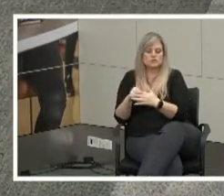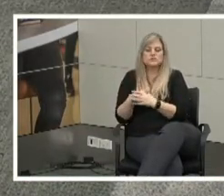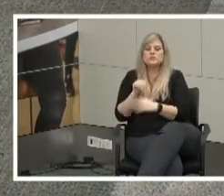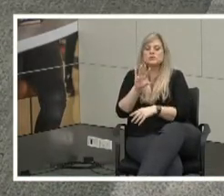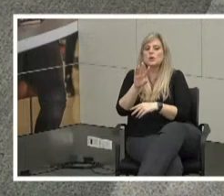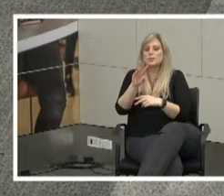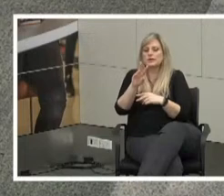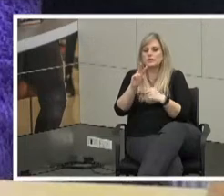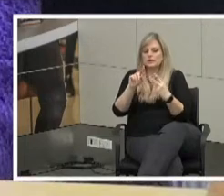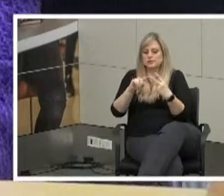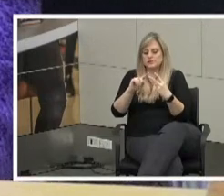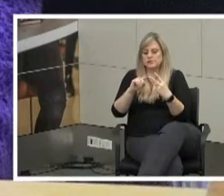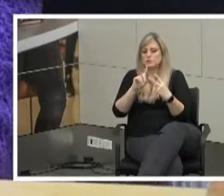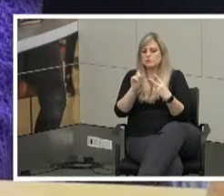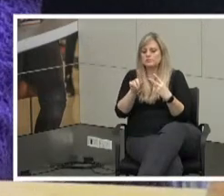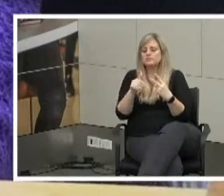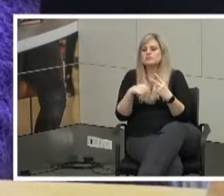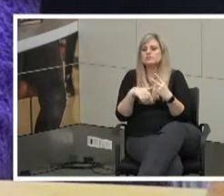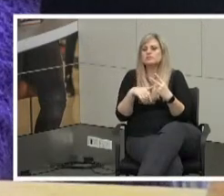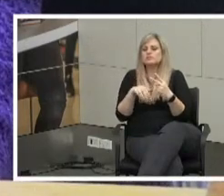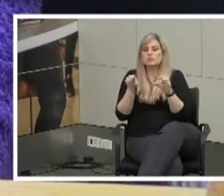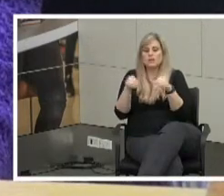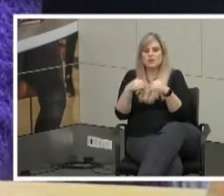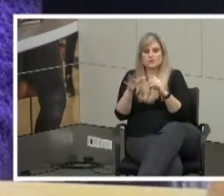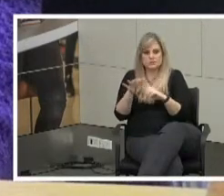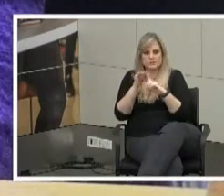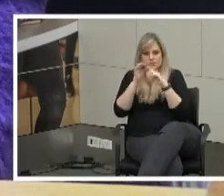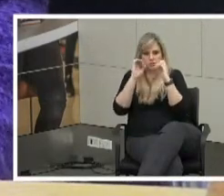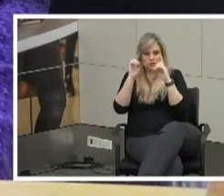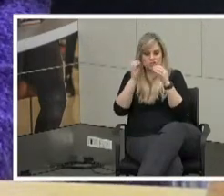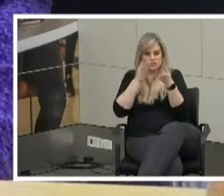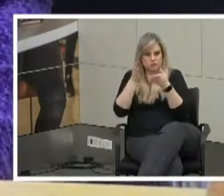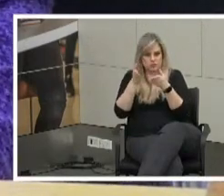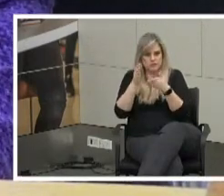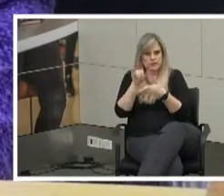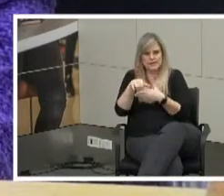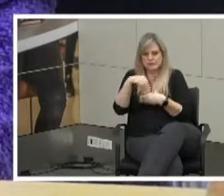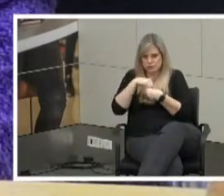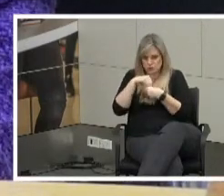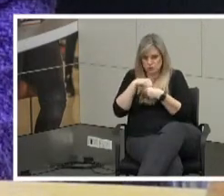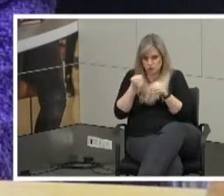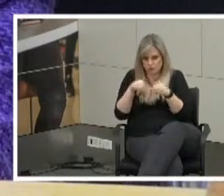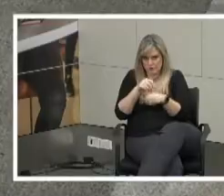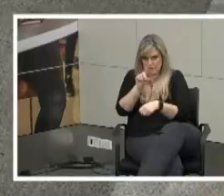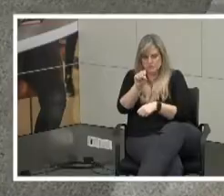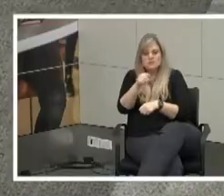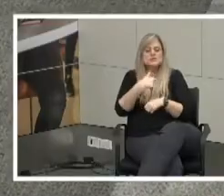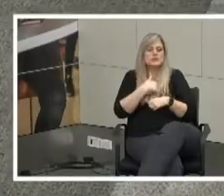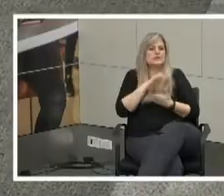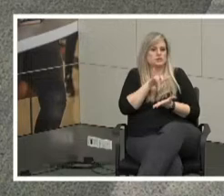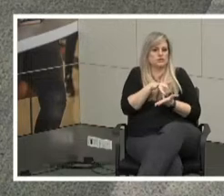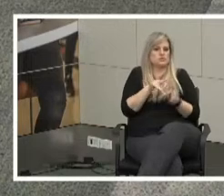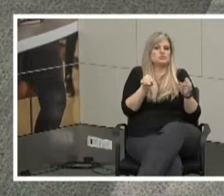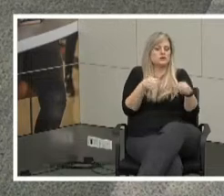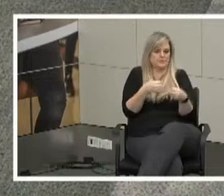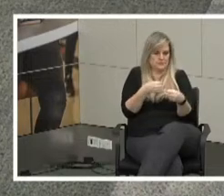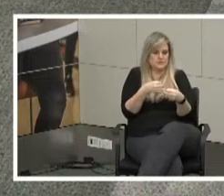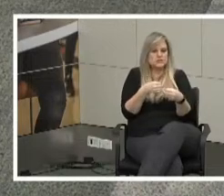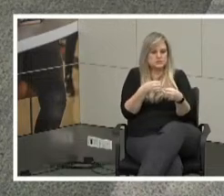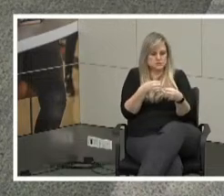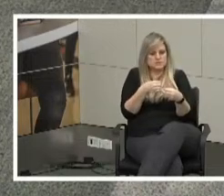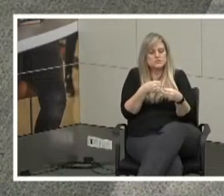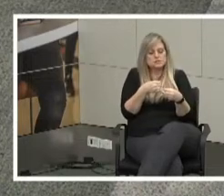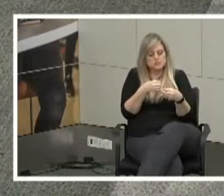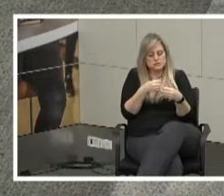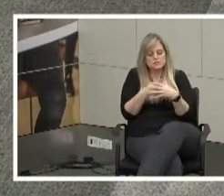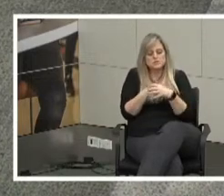the the second question I had is the office of special education services that's internal that's our central office okay and